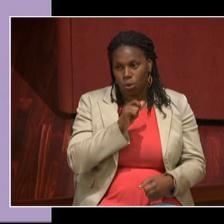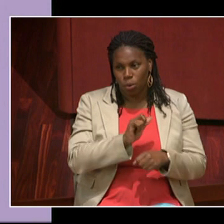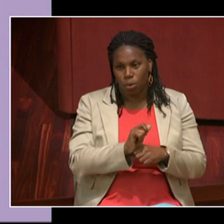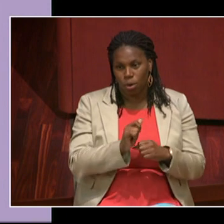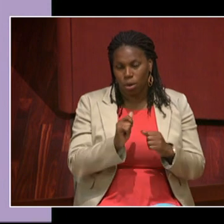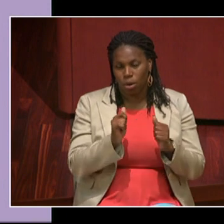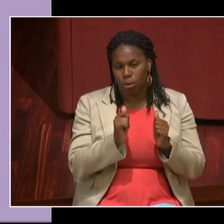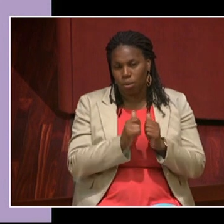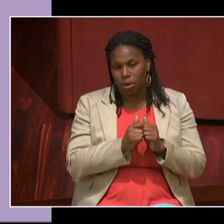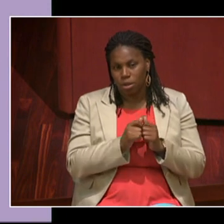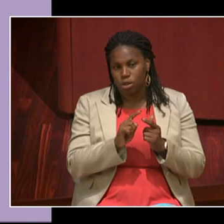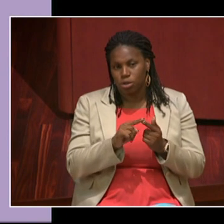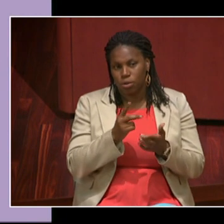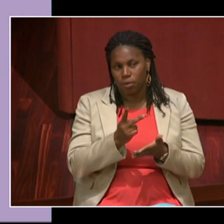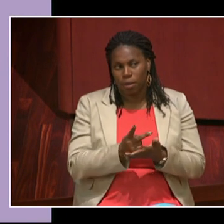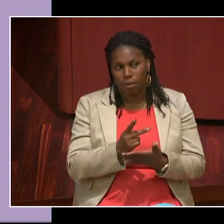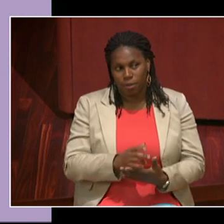request.